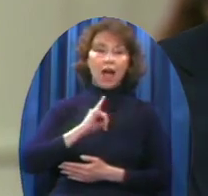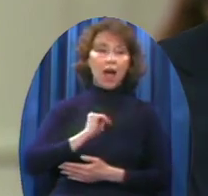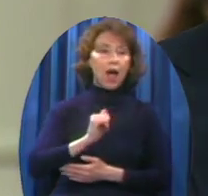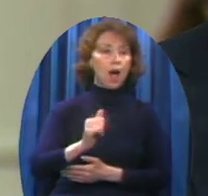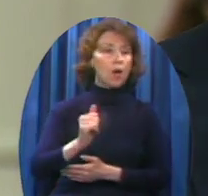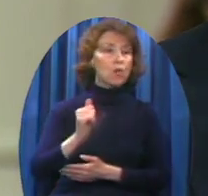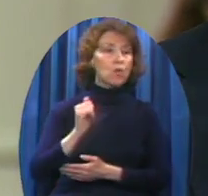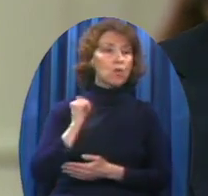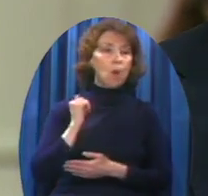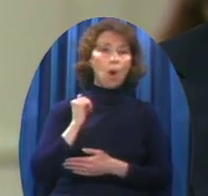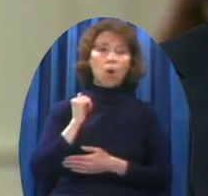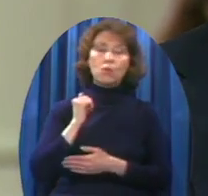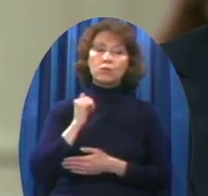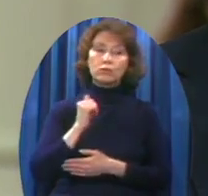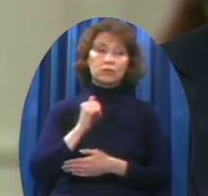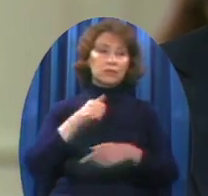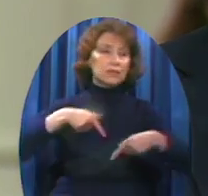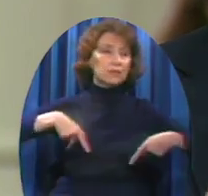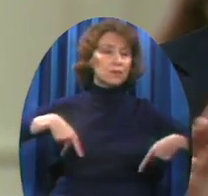go.